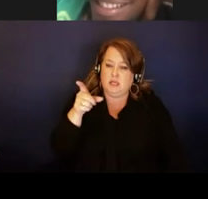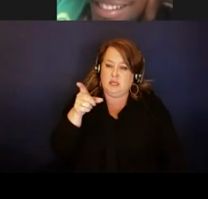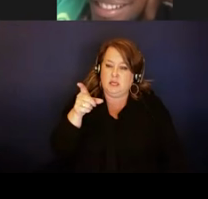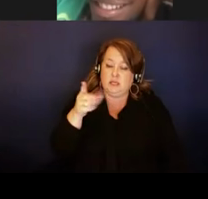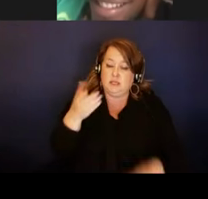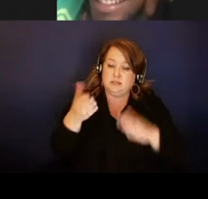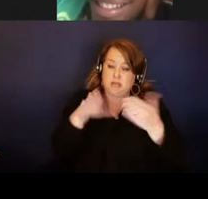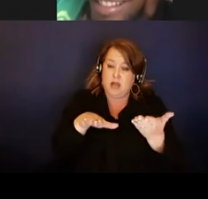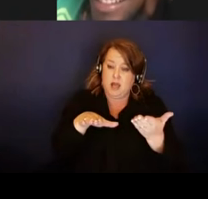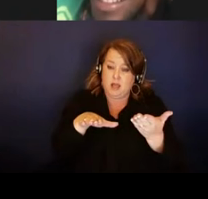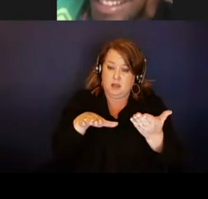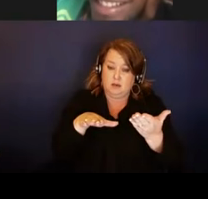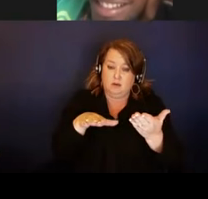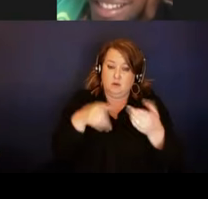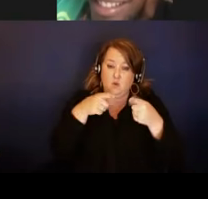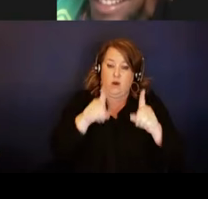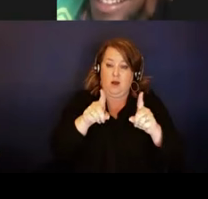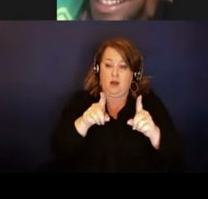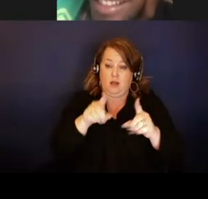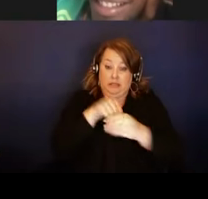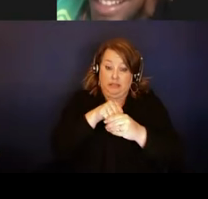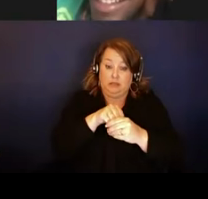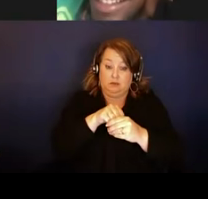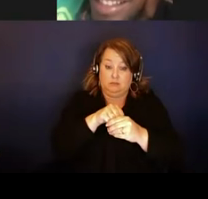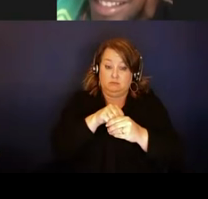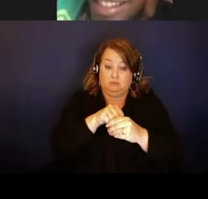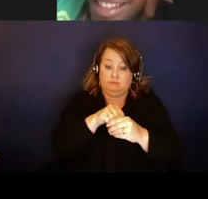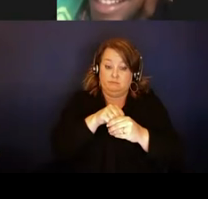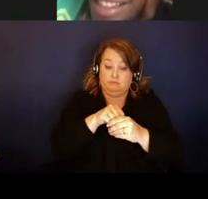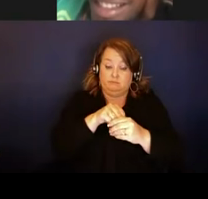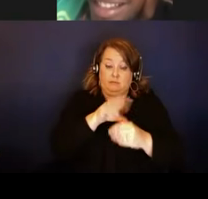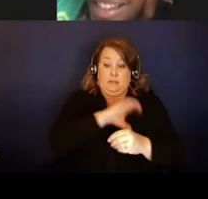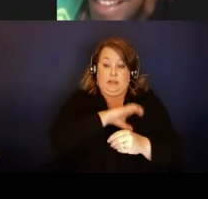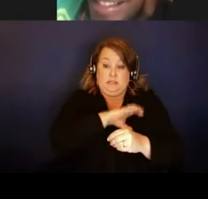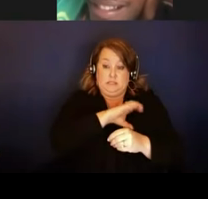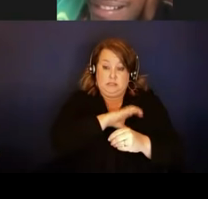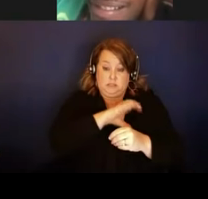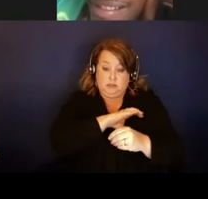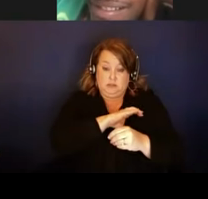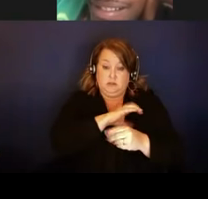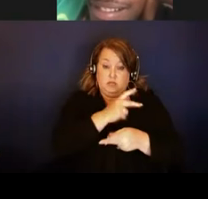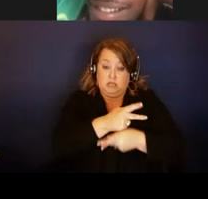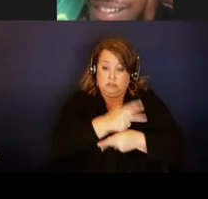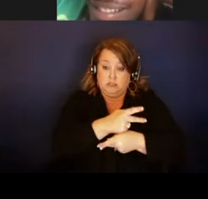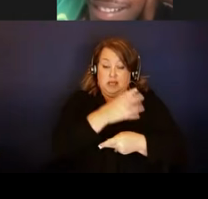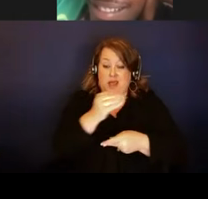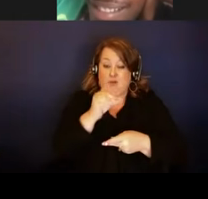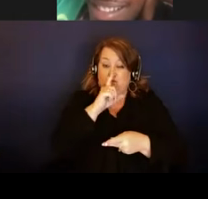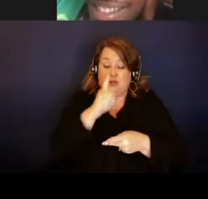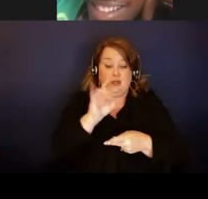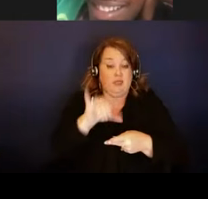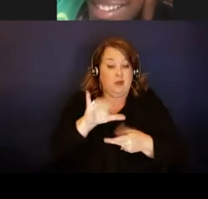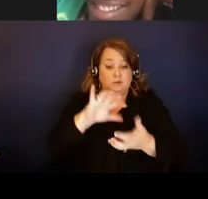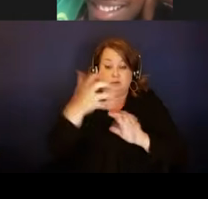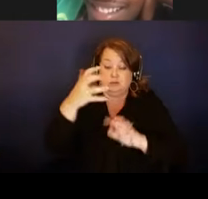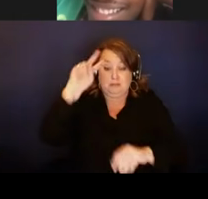died while in police custody, and it was a real misunderstanding. And